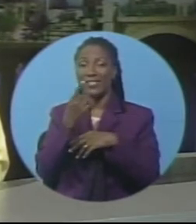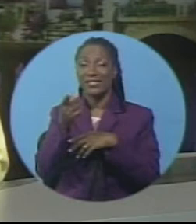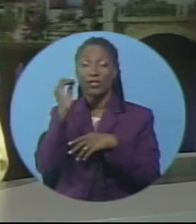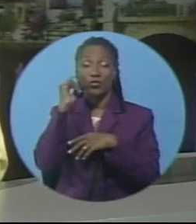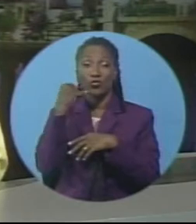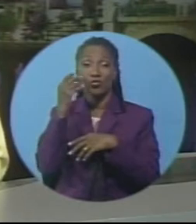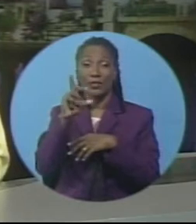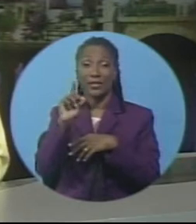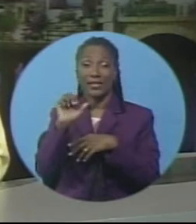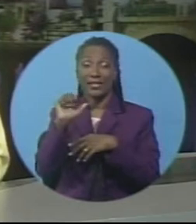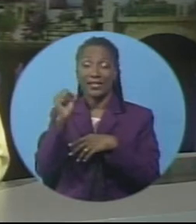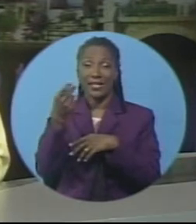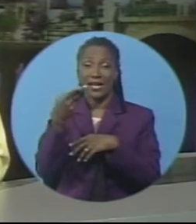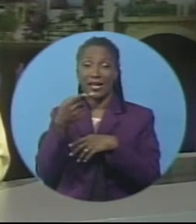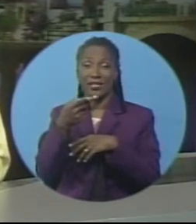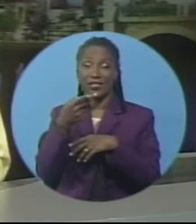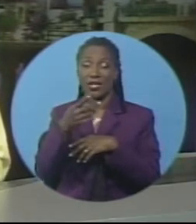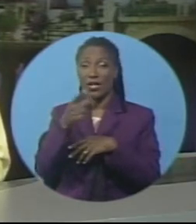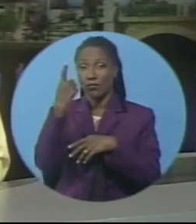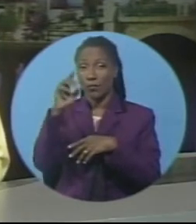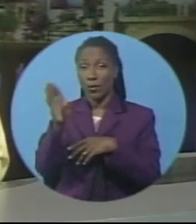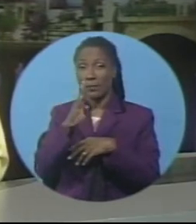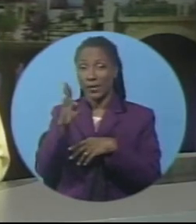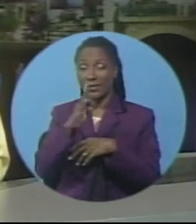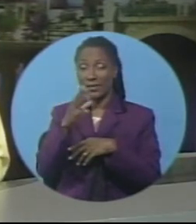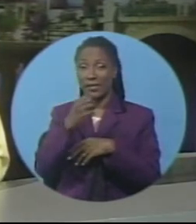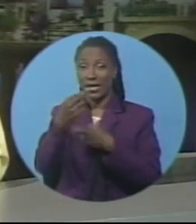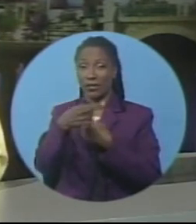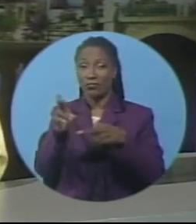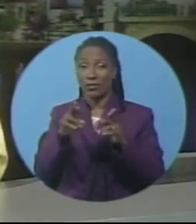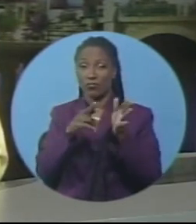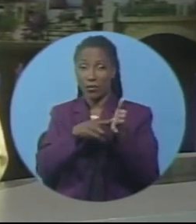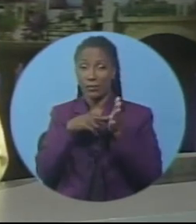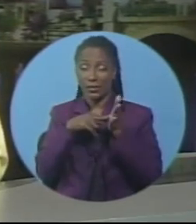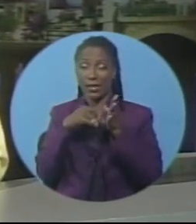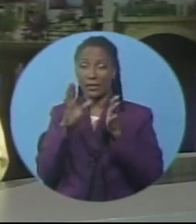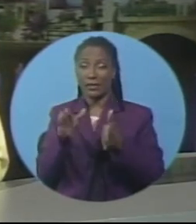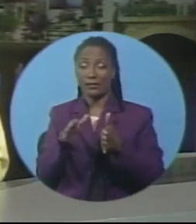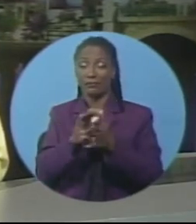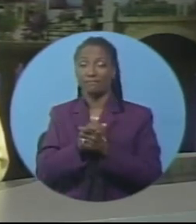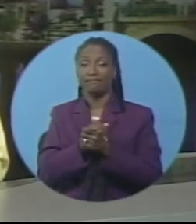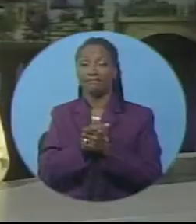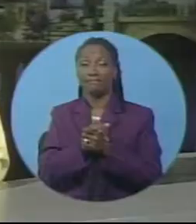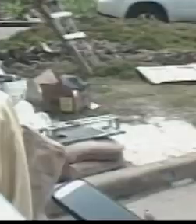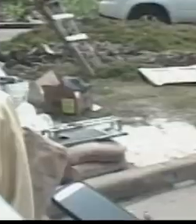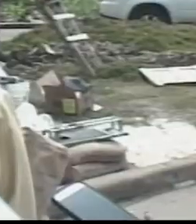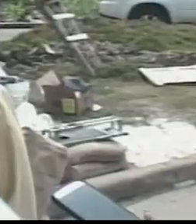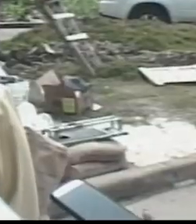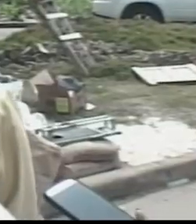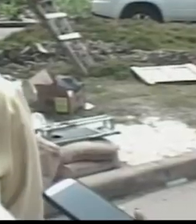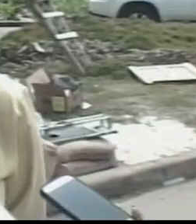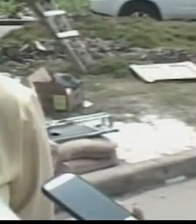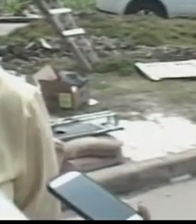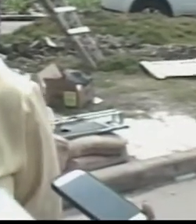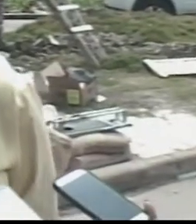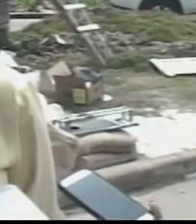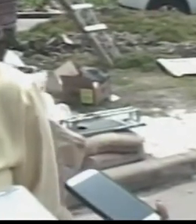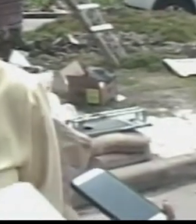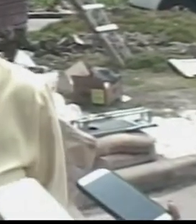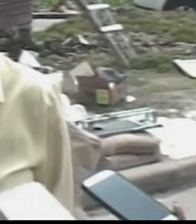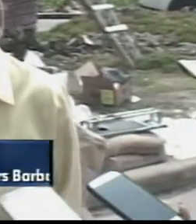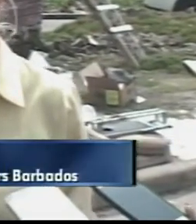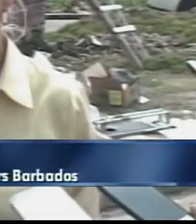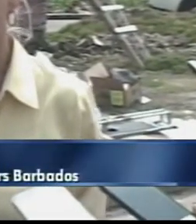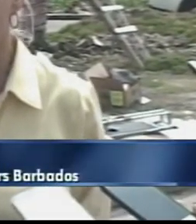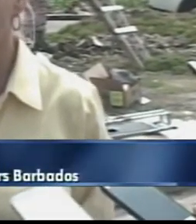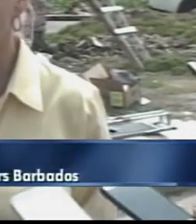for the region. Her assessment is based on the number of tips Crime Stoppers receives. Crime Stoppers is definitely improving every year.